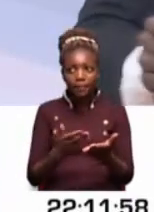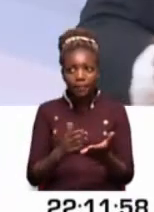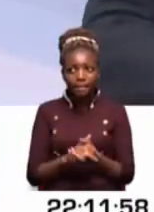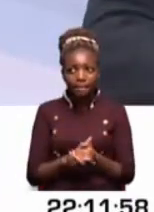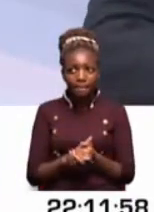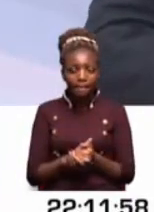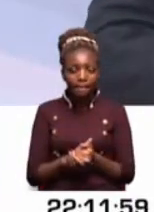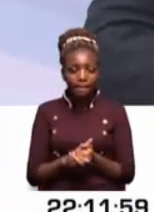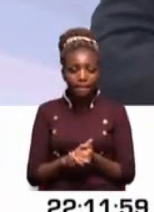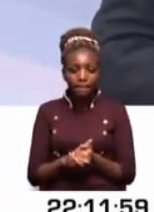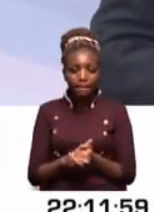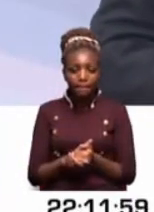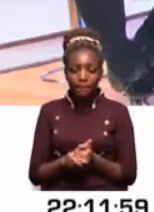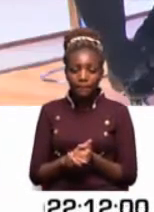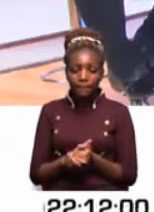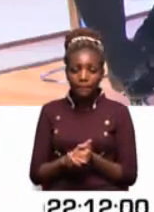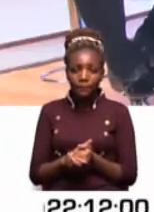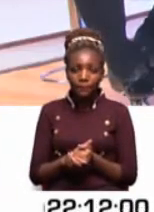Dolo. I don't like the honorable